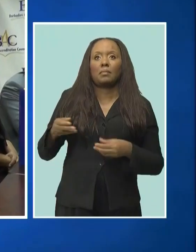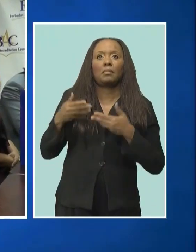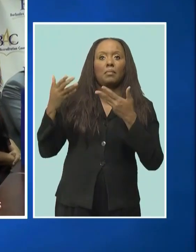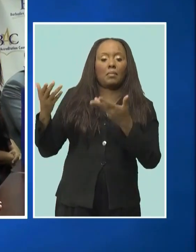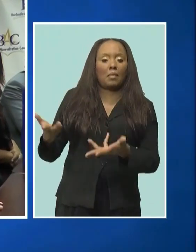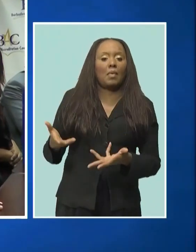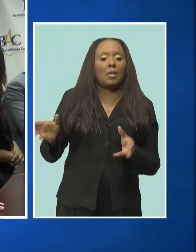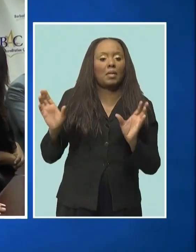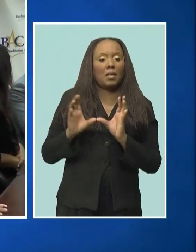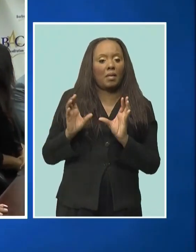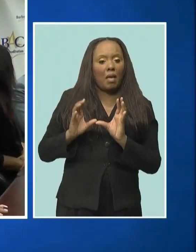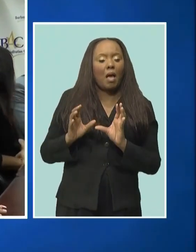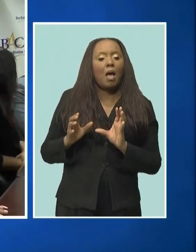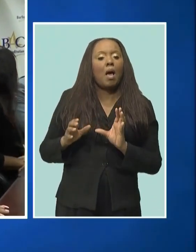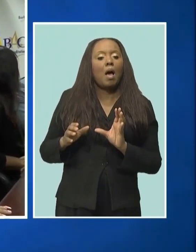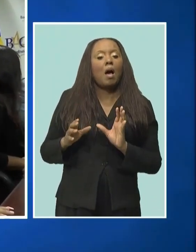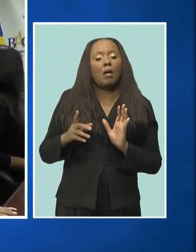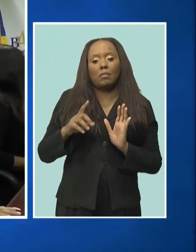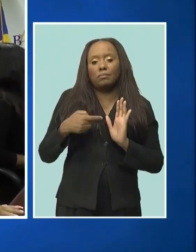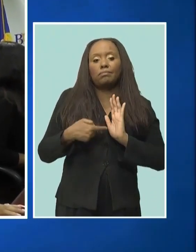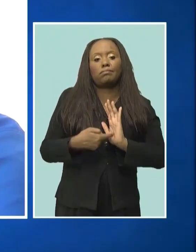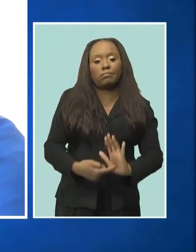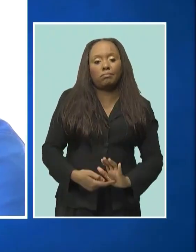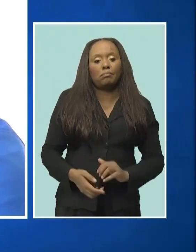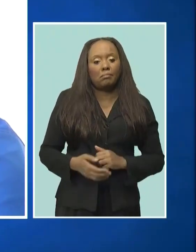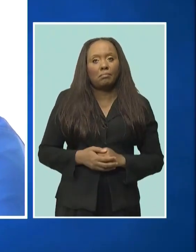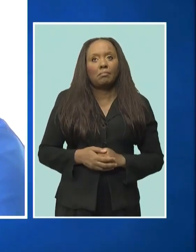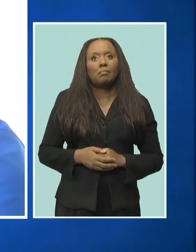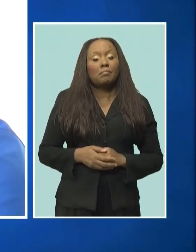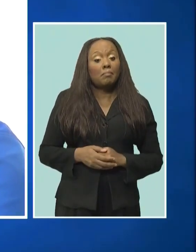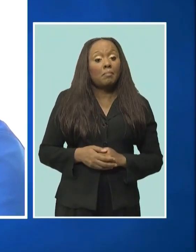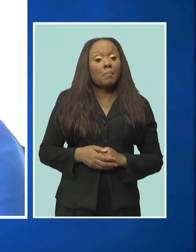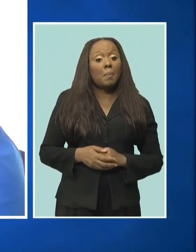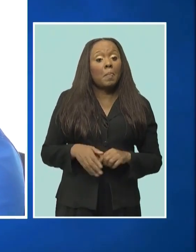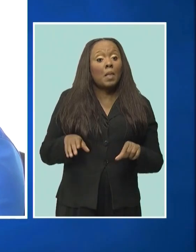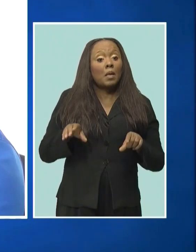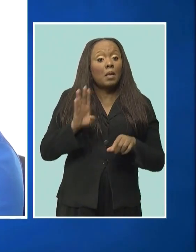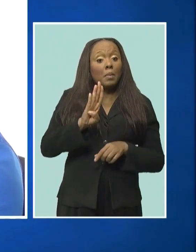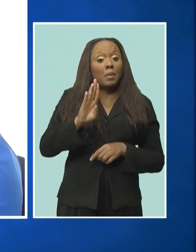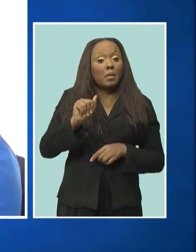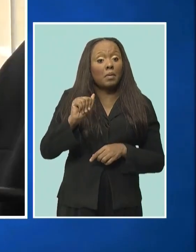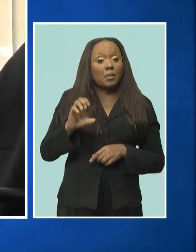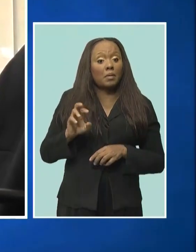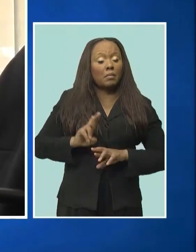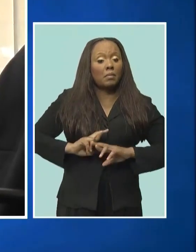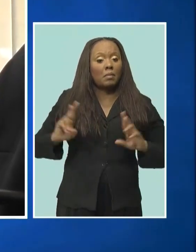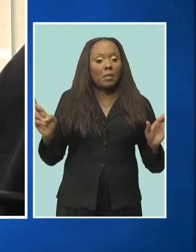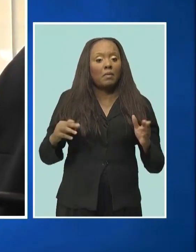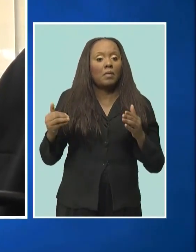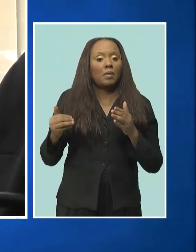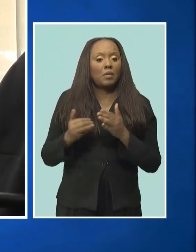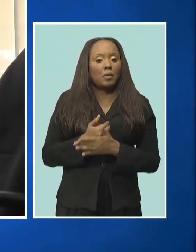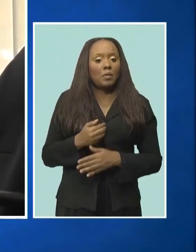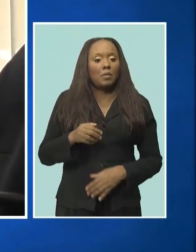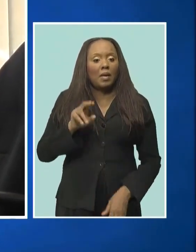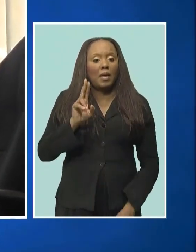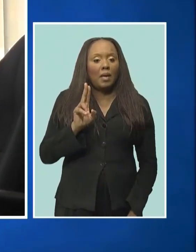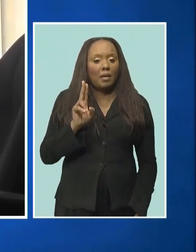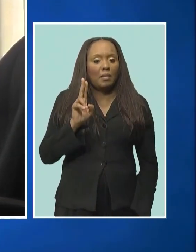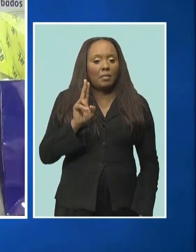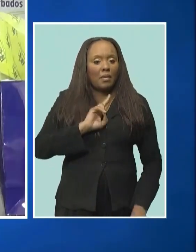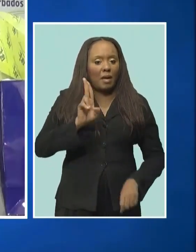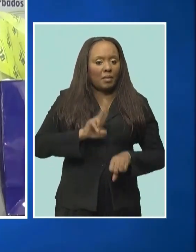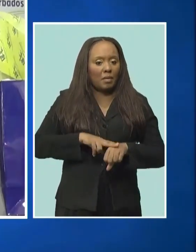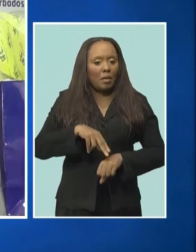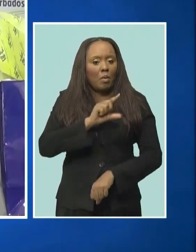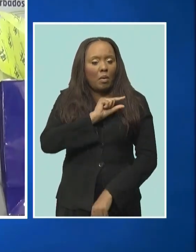the BAC's headquarters. The recognition also comes as the BAC prepares to roll out a new national qualifications